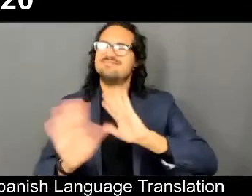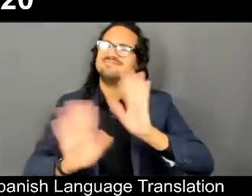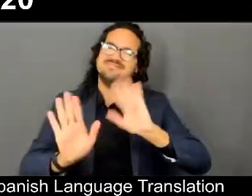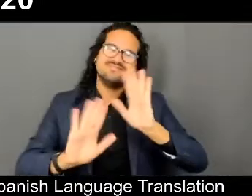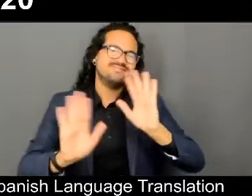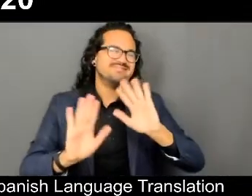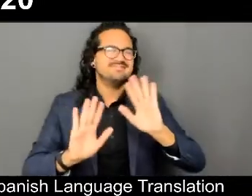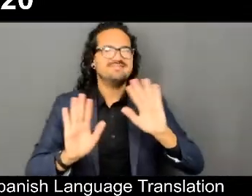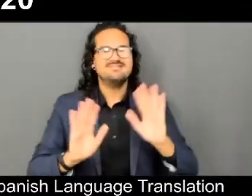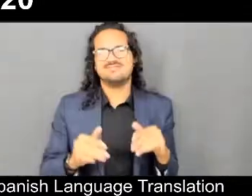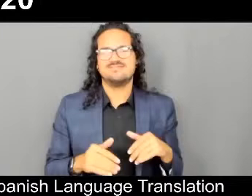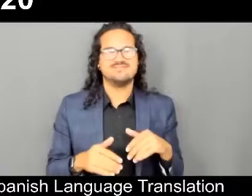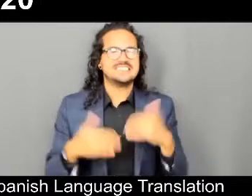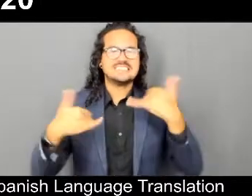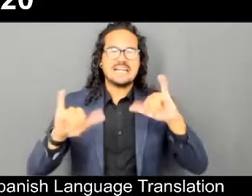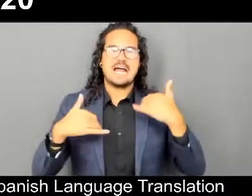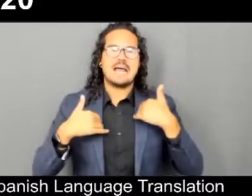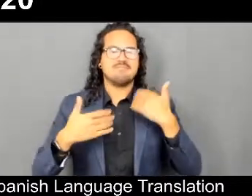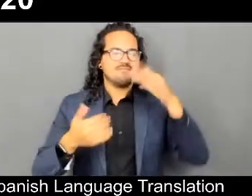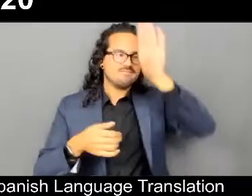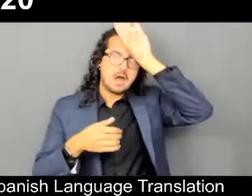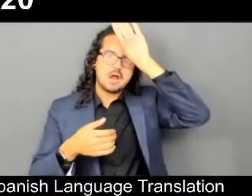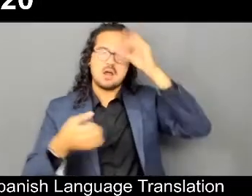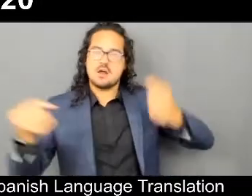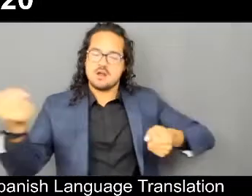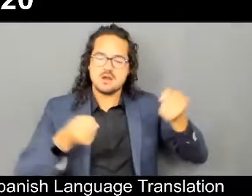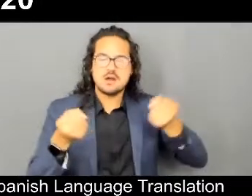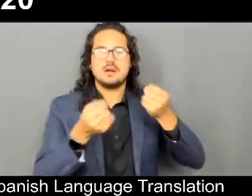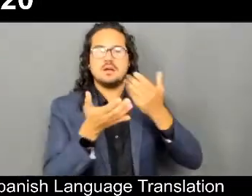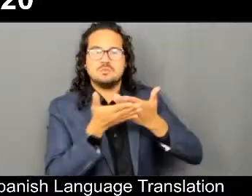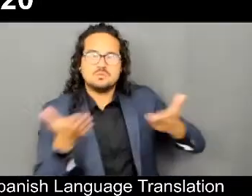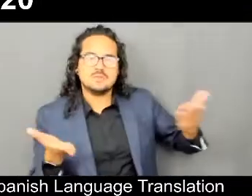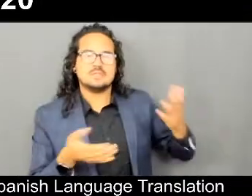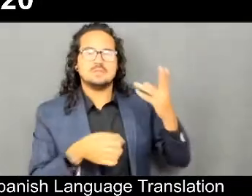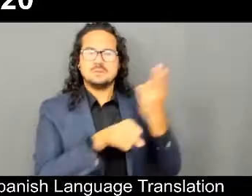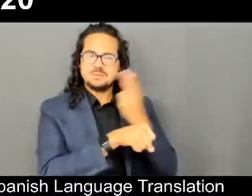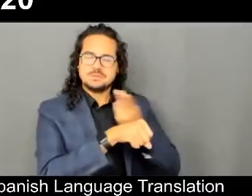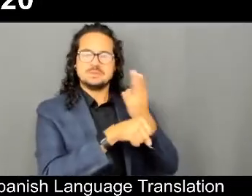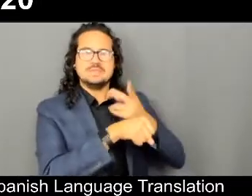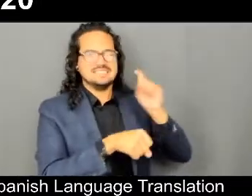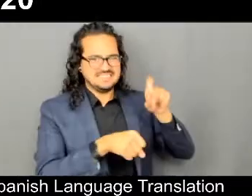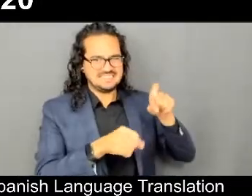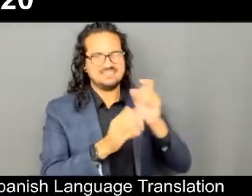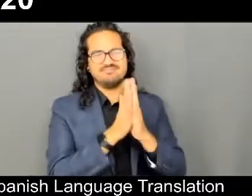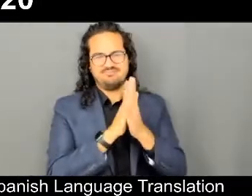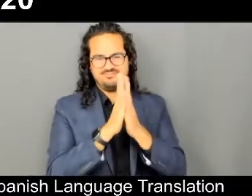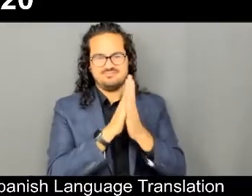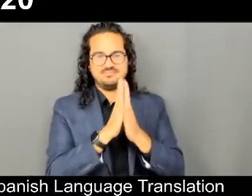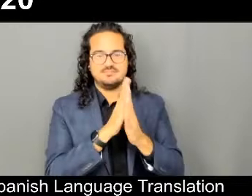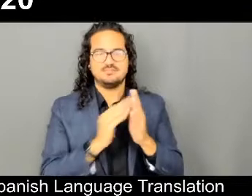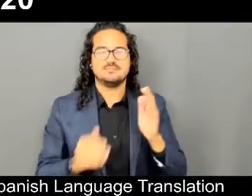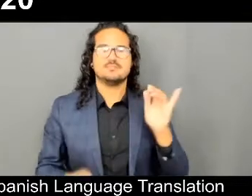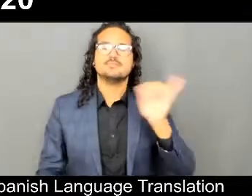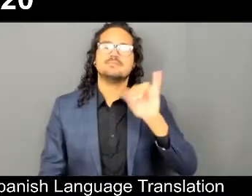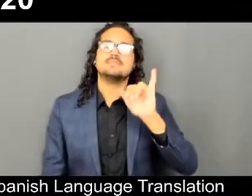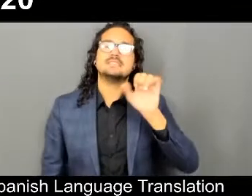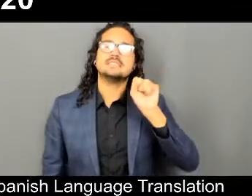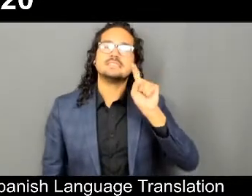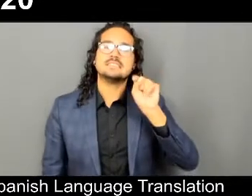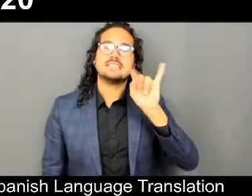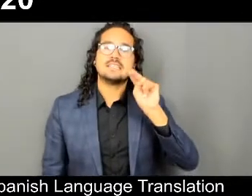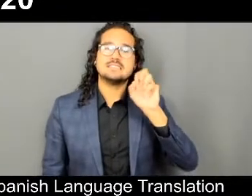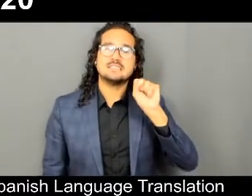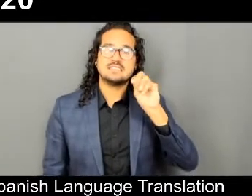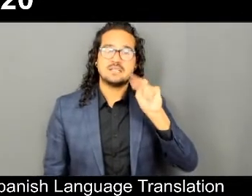areas, like Stinson Beach or other beaches in the area. So we hear you, but unfortunately there's a law that prevents us from just closing